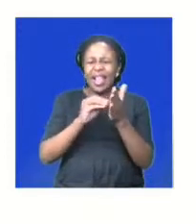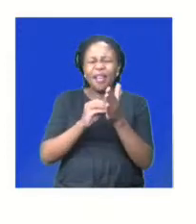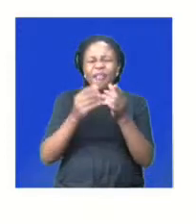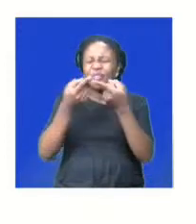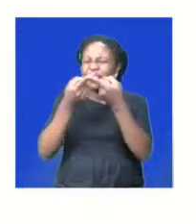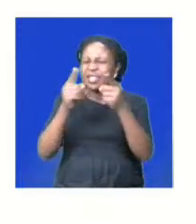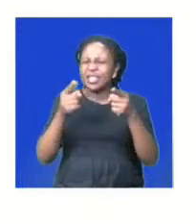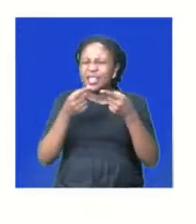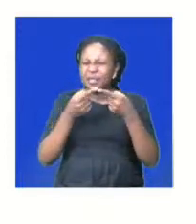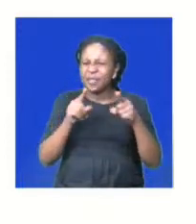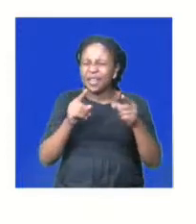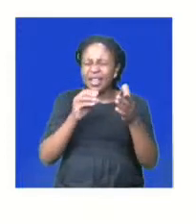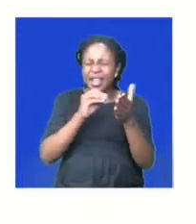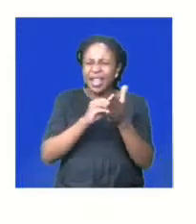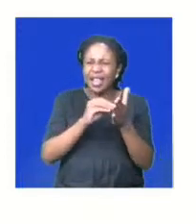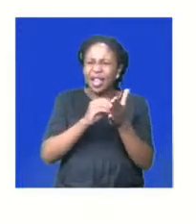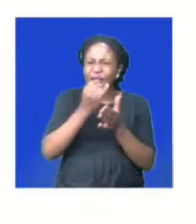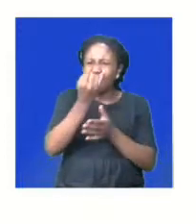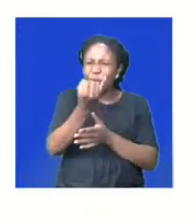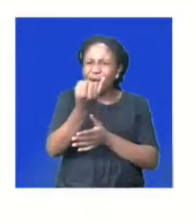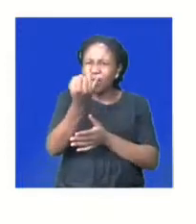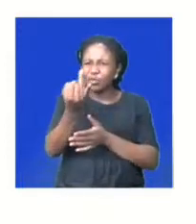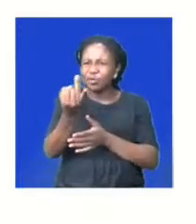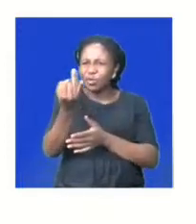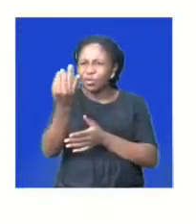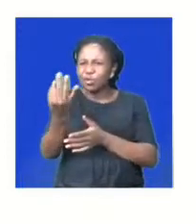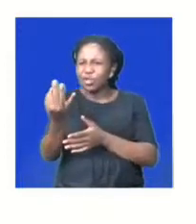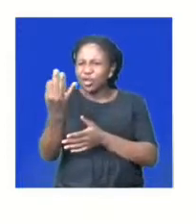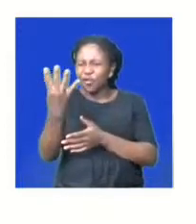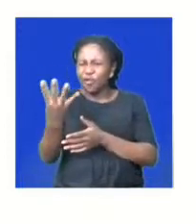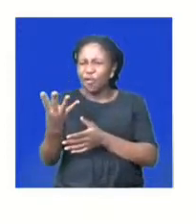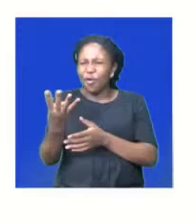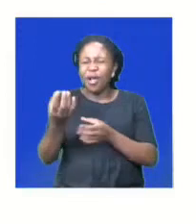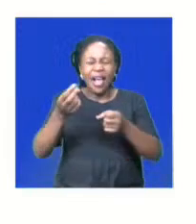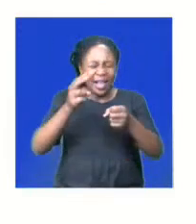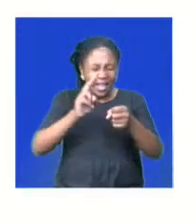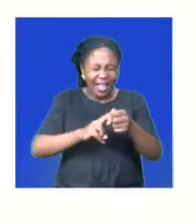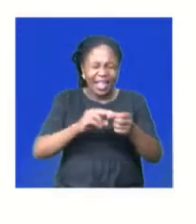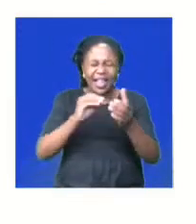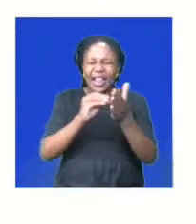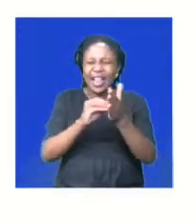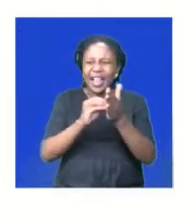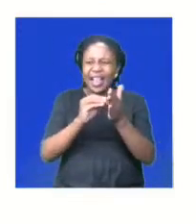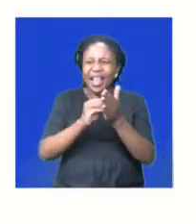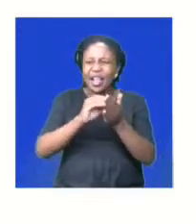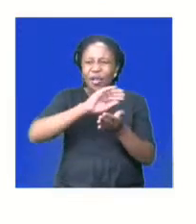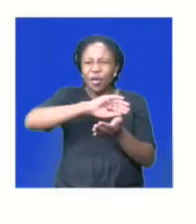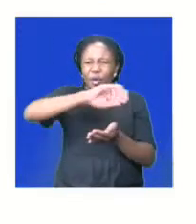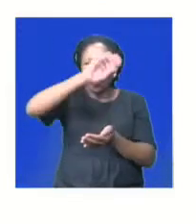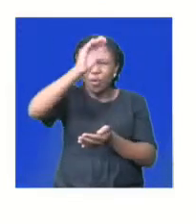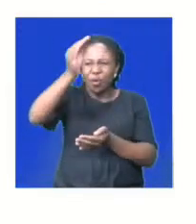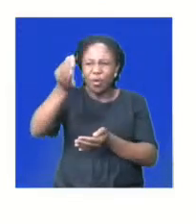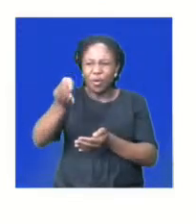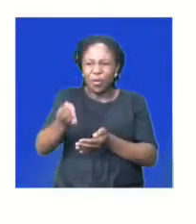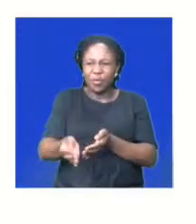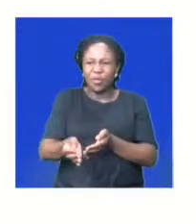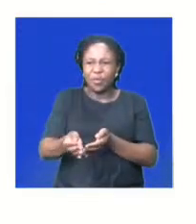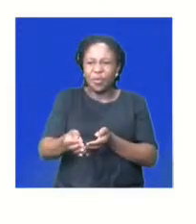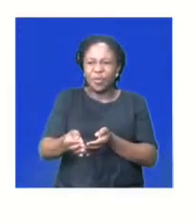a house. These are huts. These types of houses are